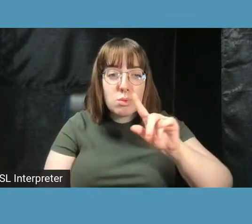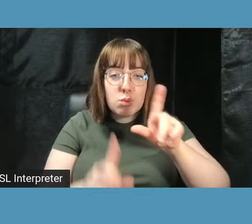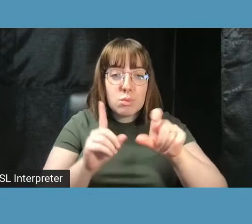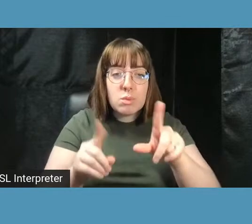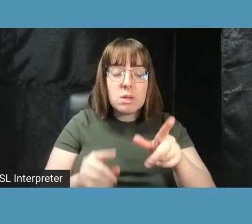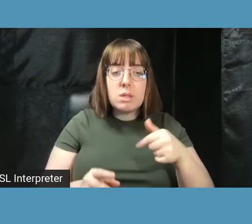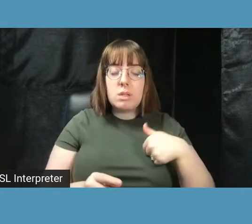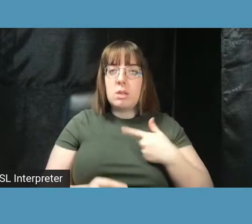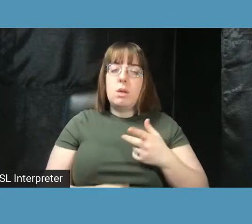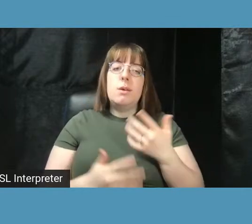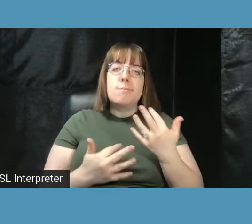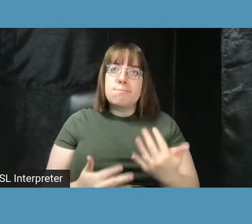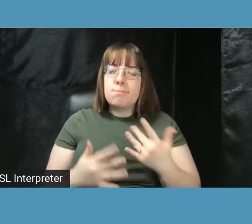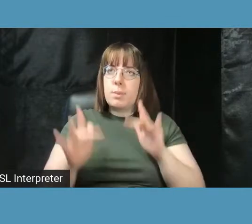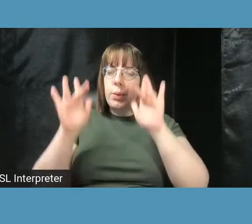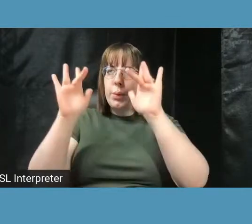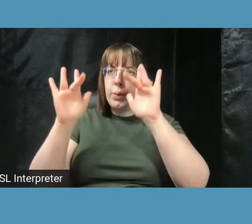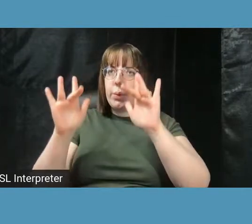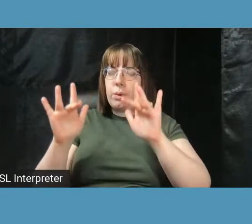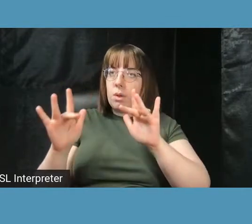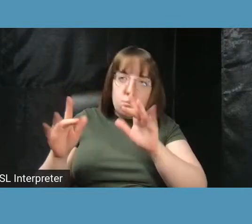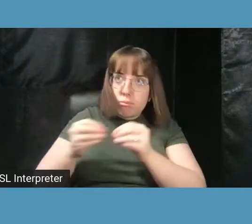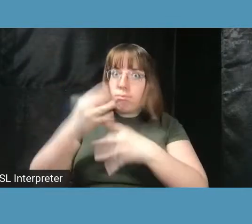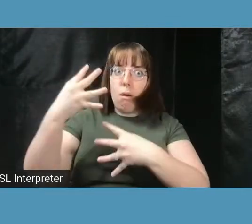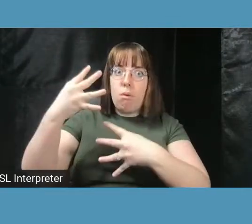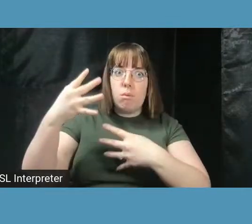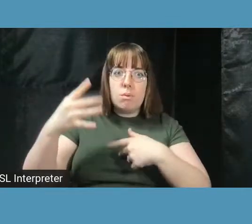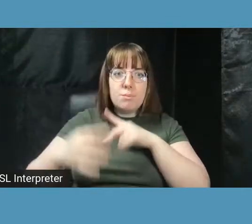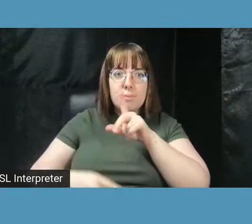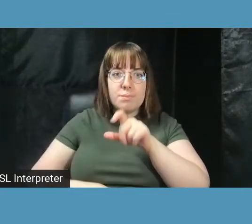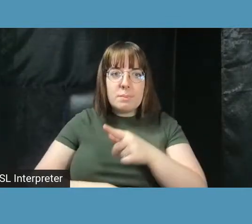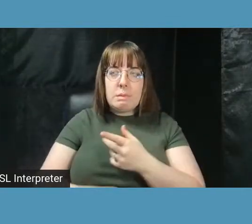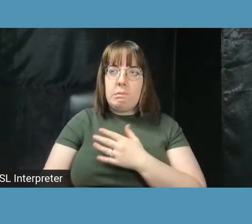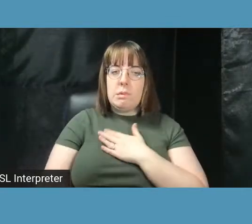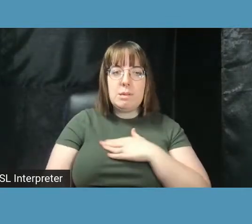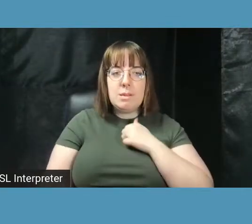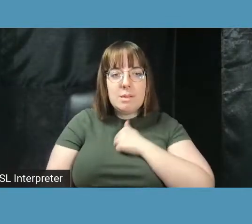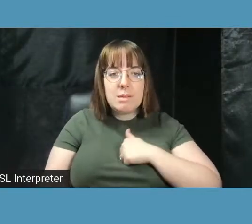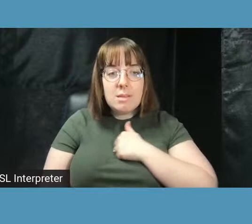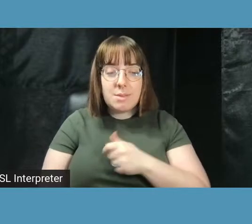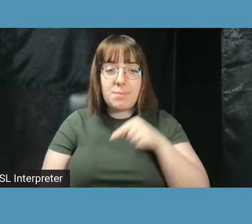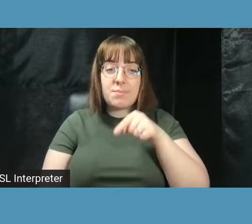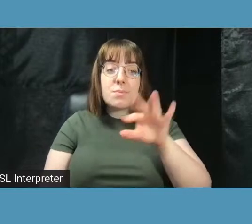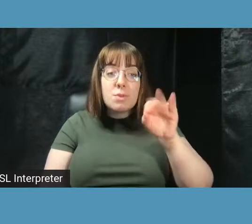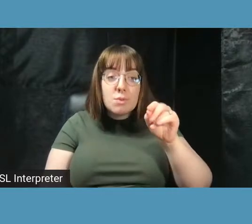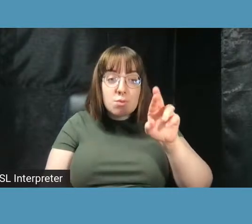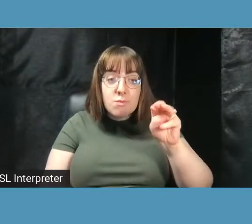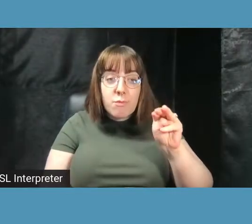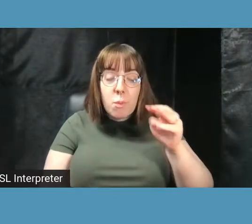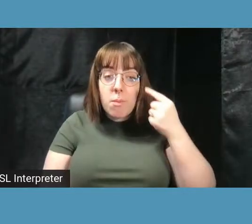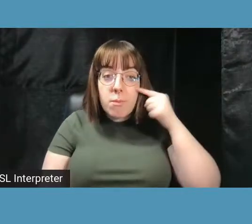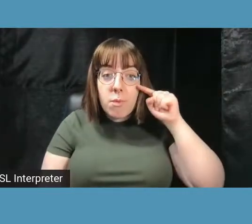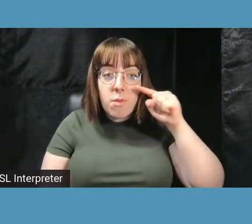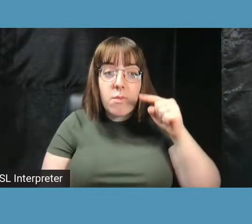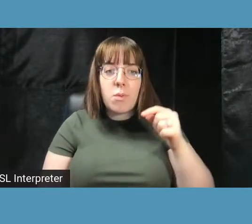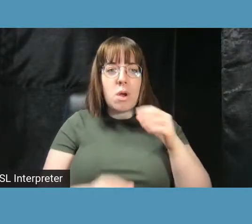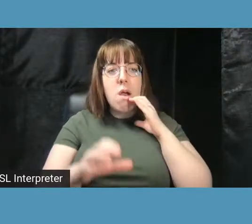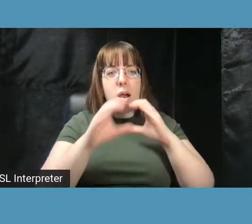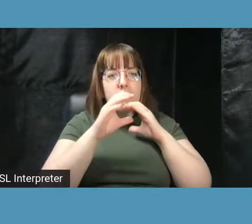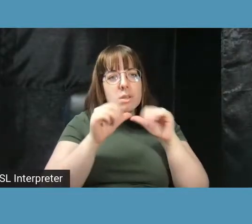at the end, so we'll do better at that next time. But that's what this forum is for, to continue the